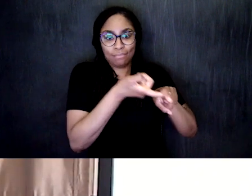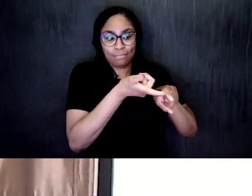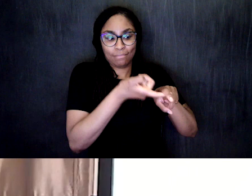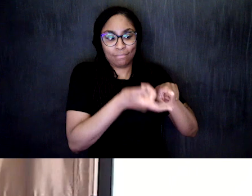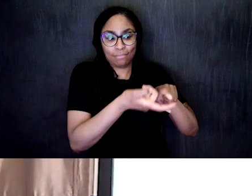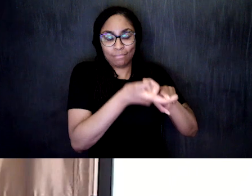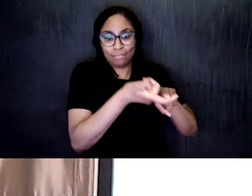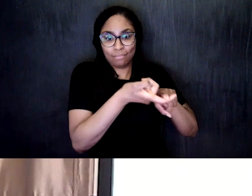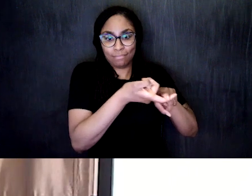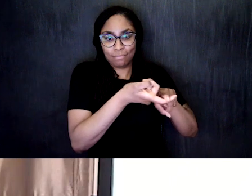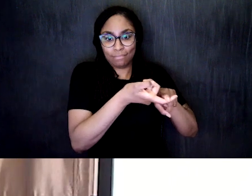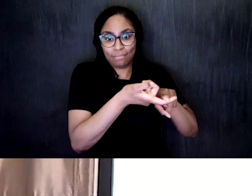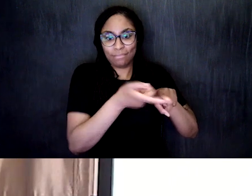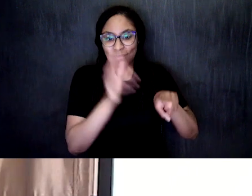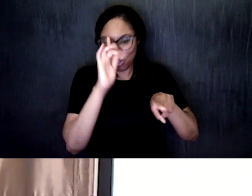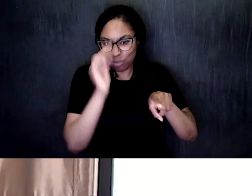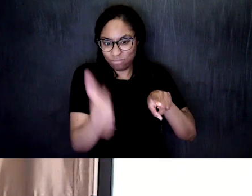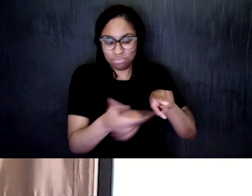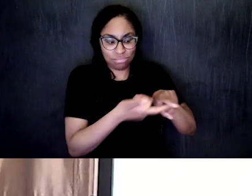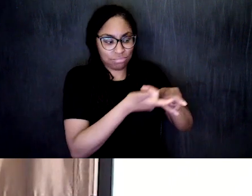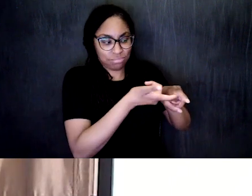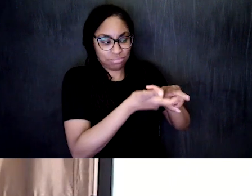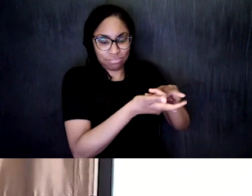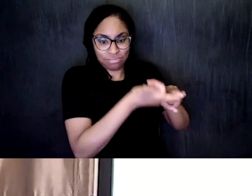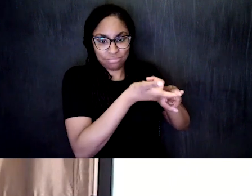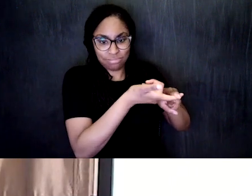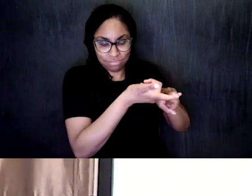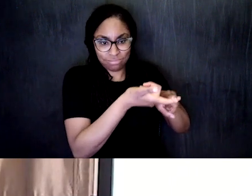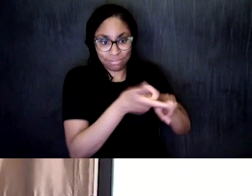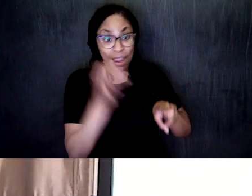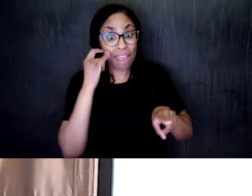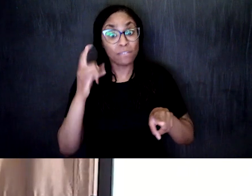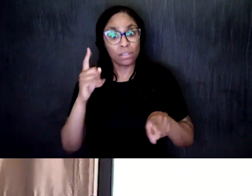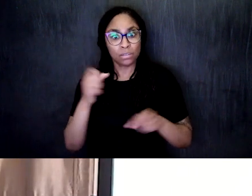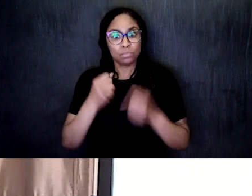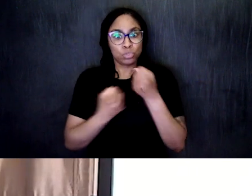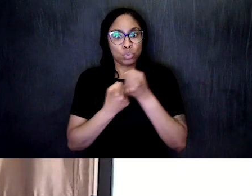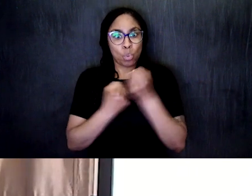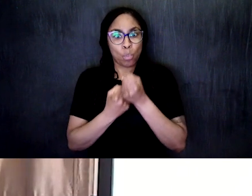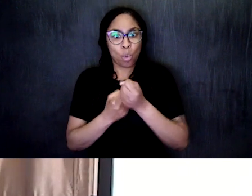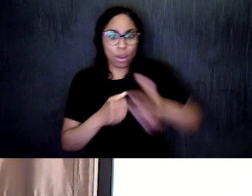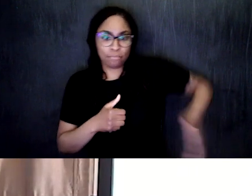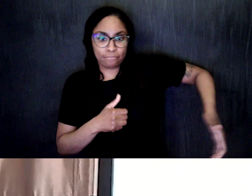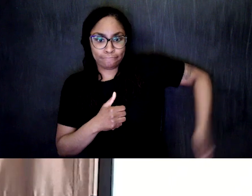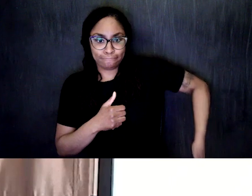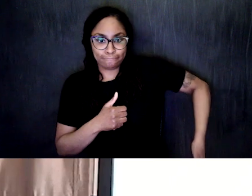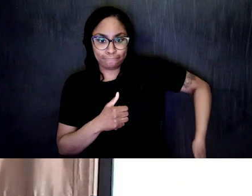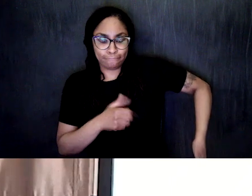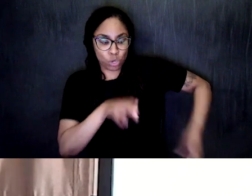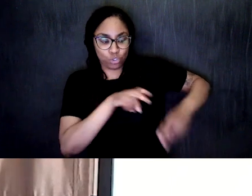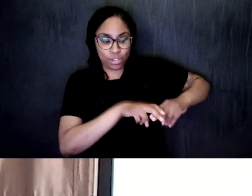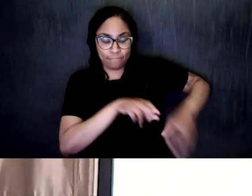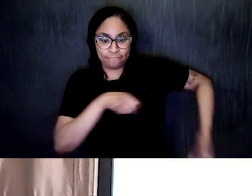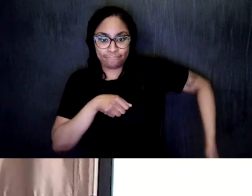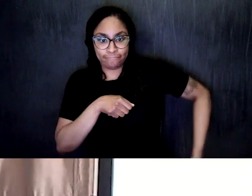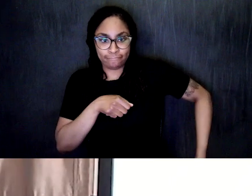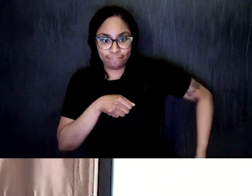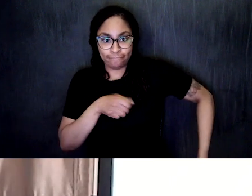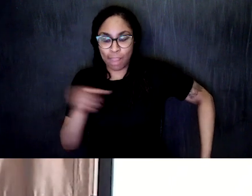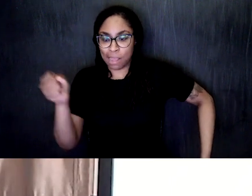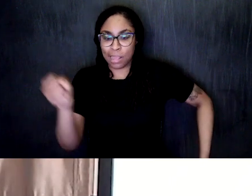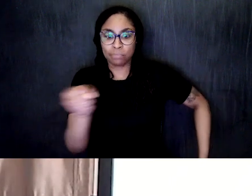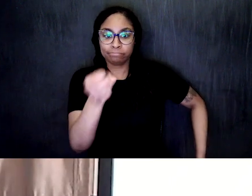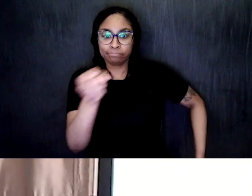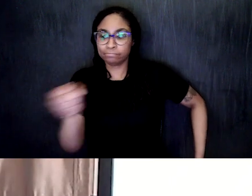calf, or your thigh like we just did. If you need support, hold on with your left hand to your chair. Just a